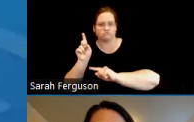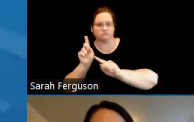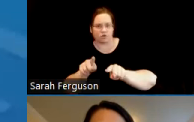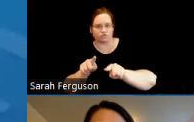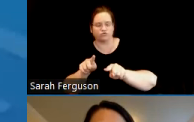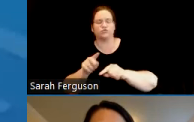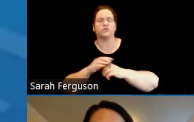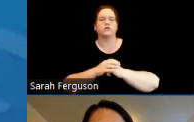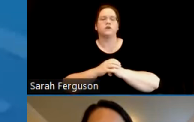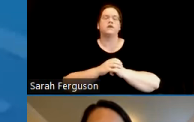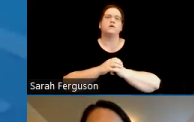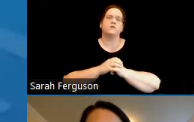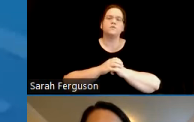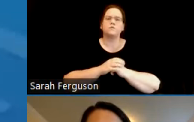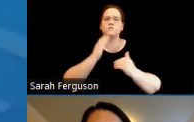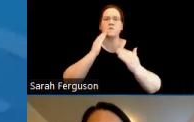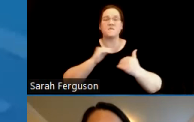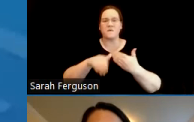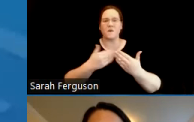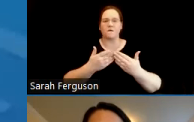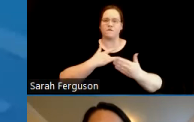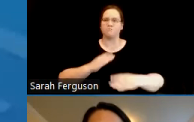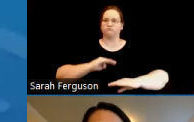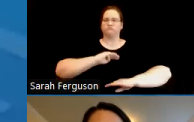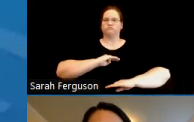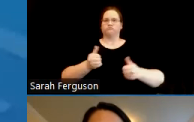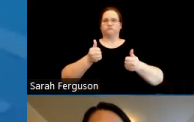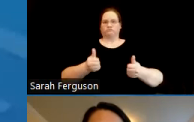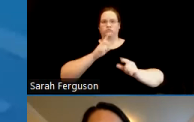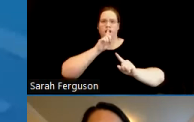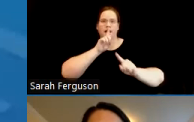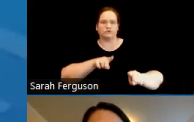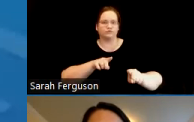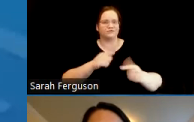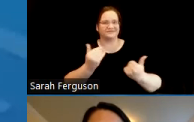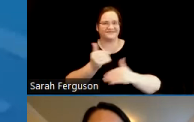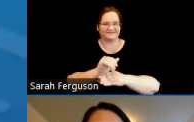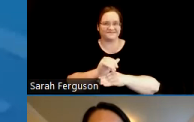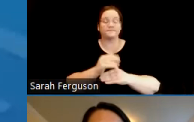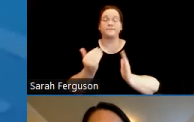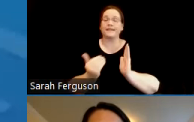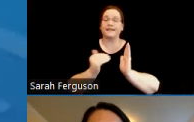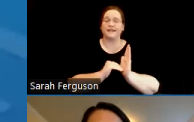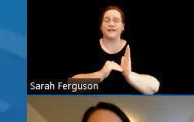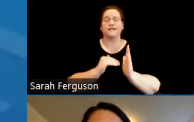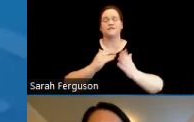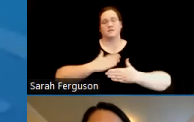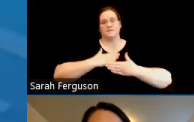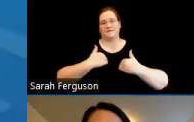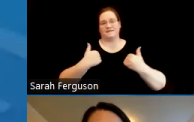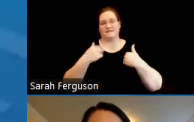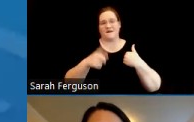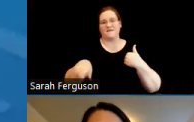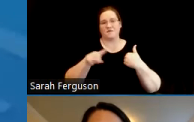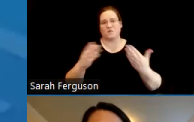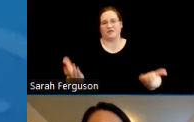idea together. But hopefully everyone will get their question answered tonight. And again, we're so pleased to have you